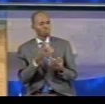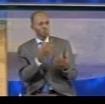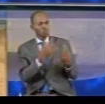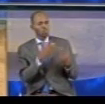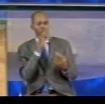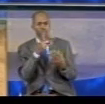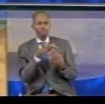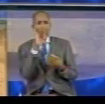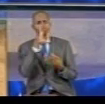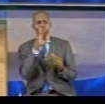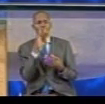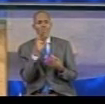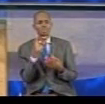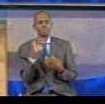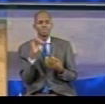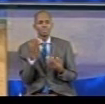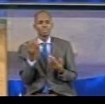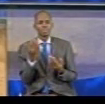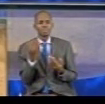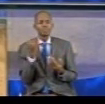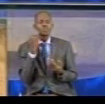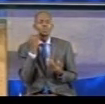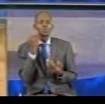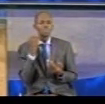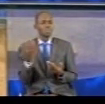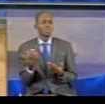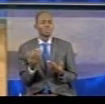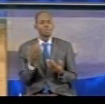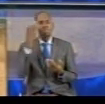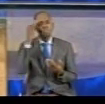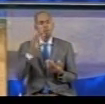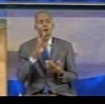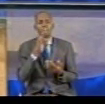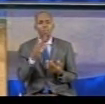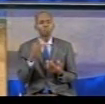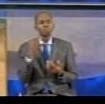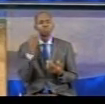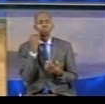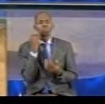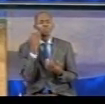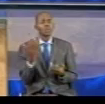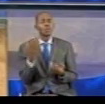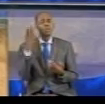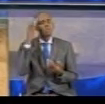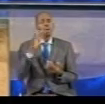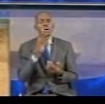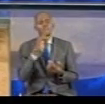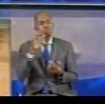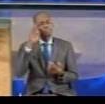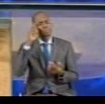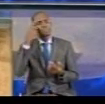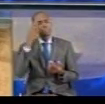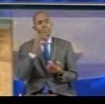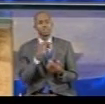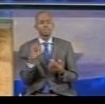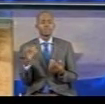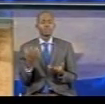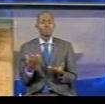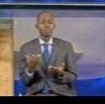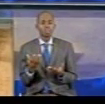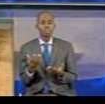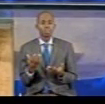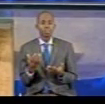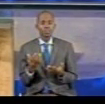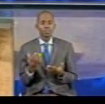Supposition. That's what is killing many people. Supposition. Supposition.